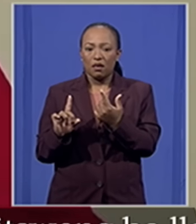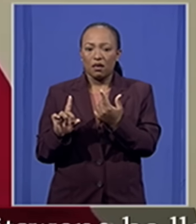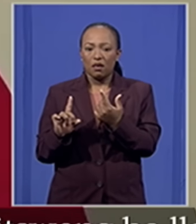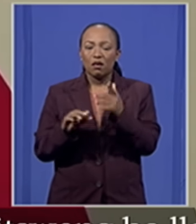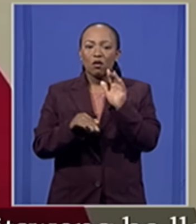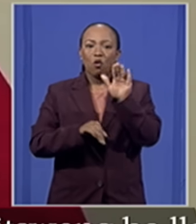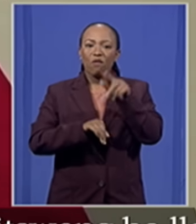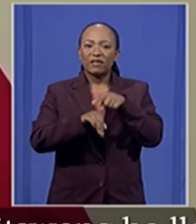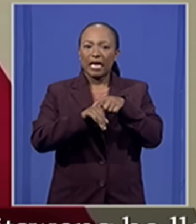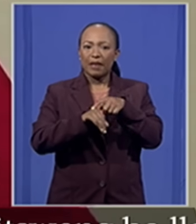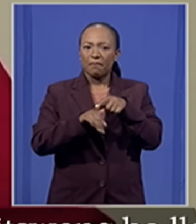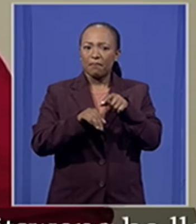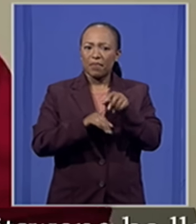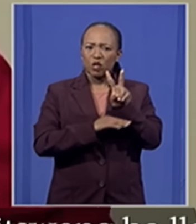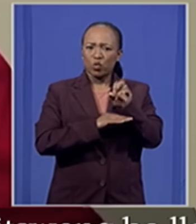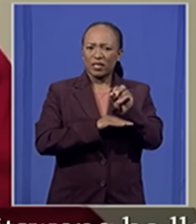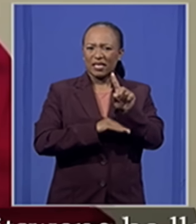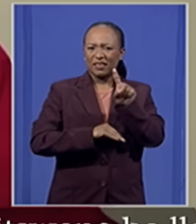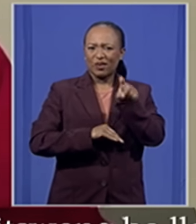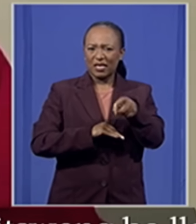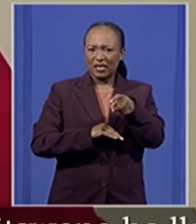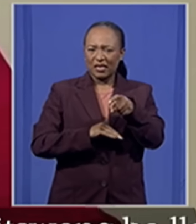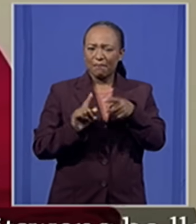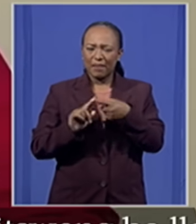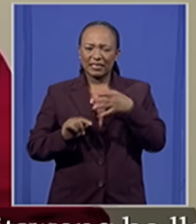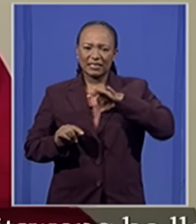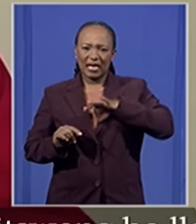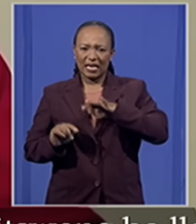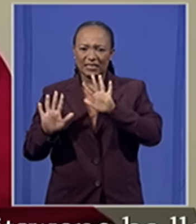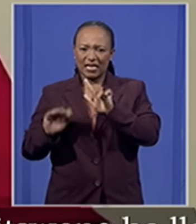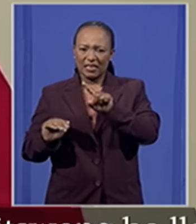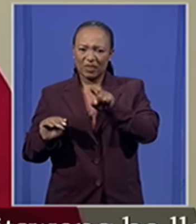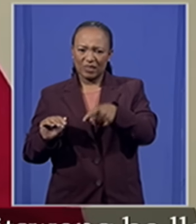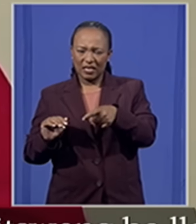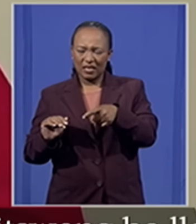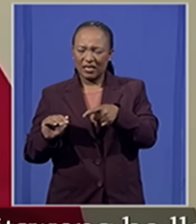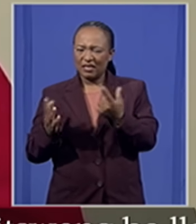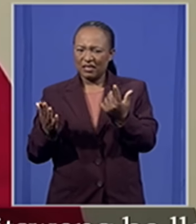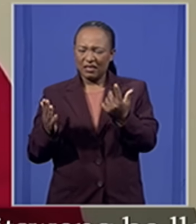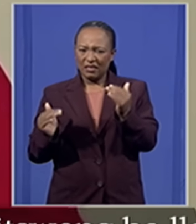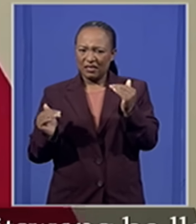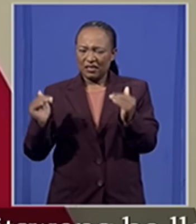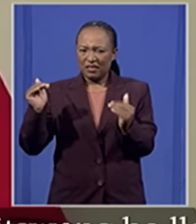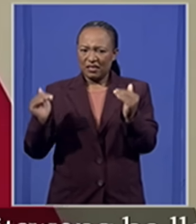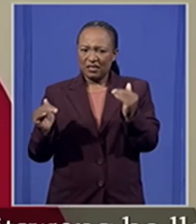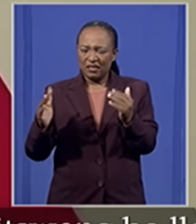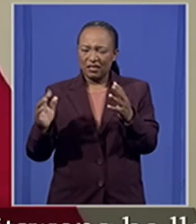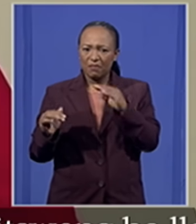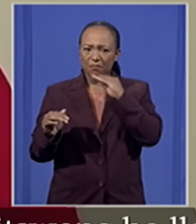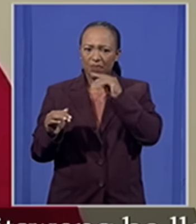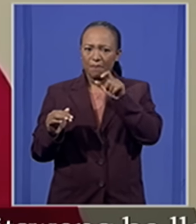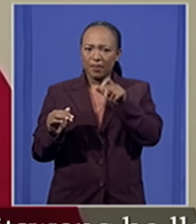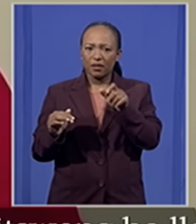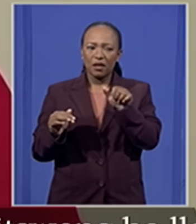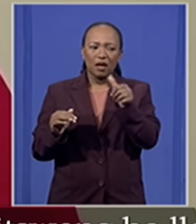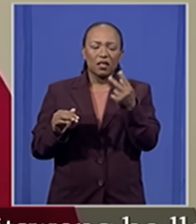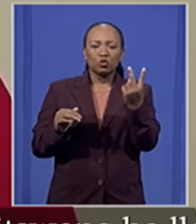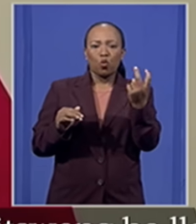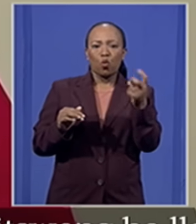overtime ya 20,000 motho ona khola 10,000 rand. So se bolela hore motho ona o etsa batho ba babedi ba se ke ba